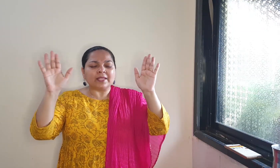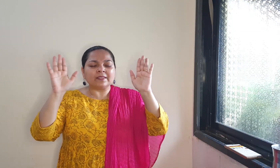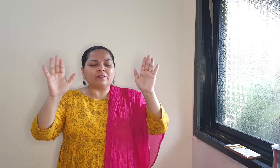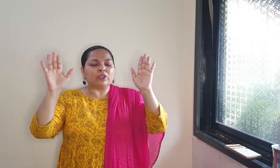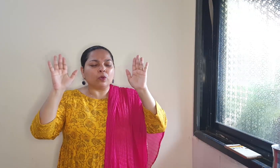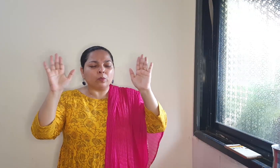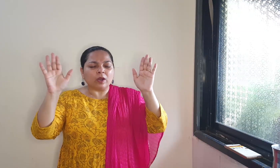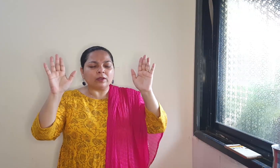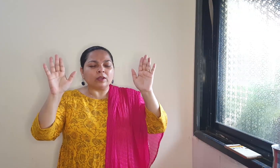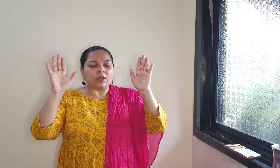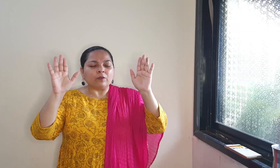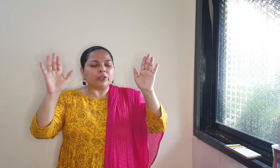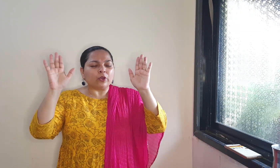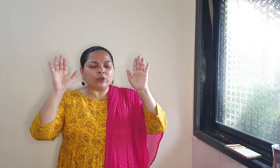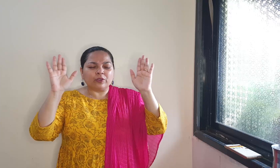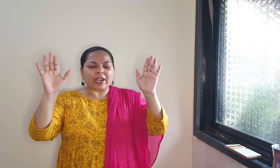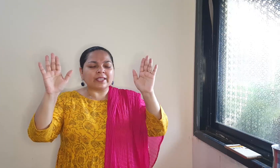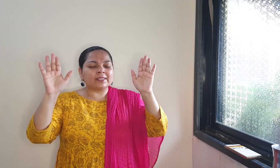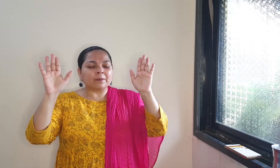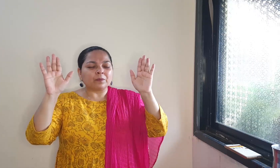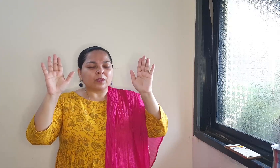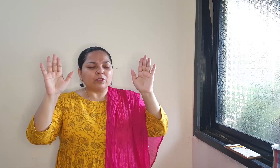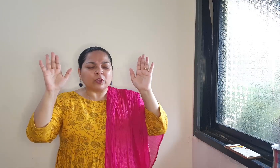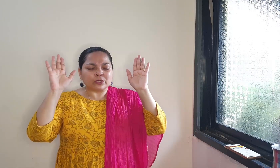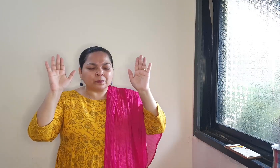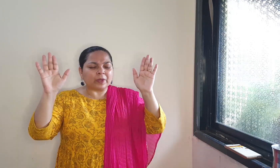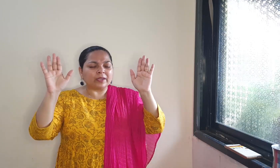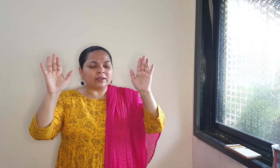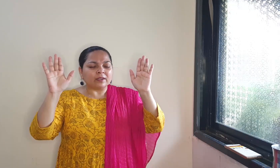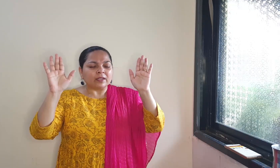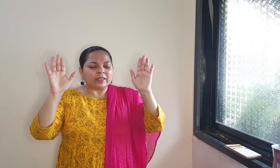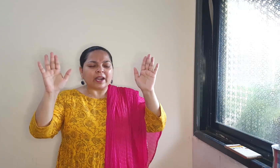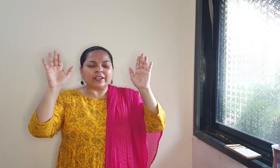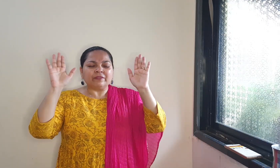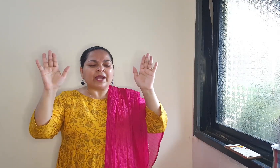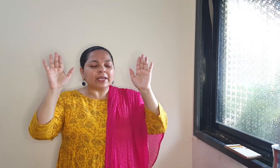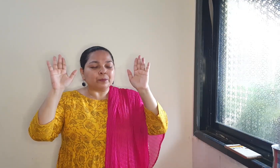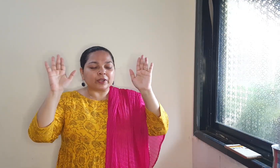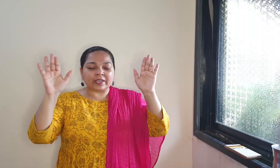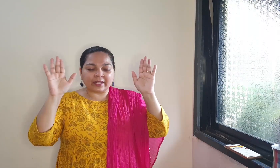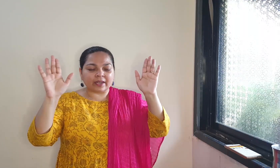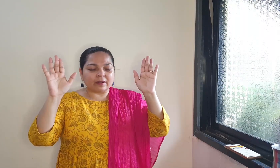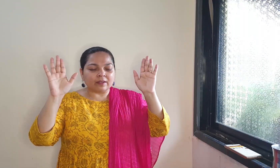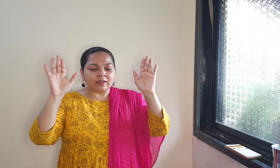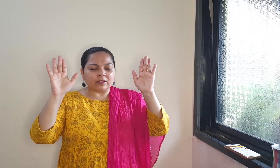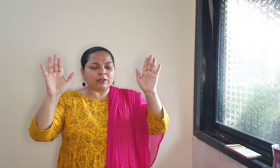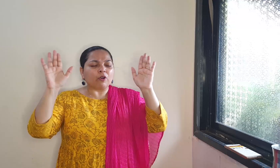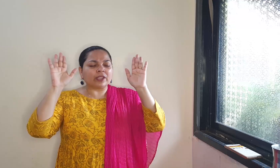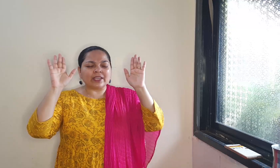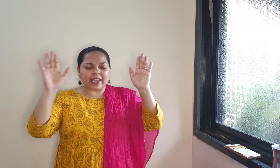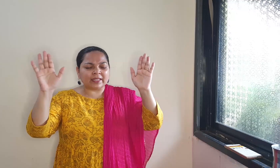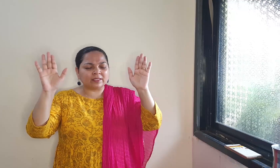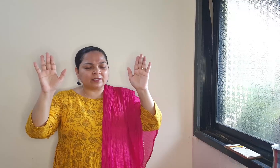I bless them with your word, with your grace, with your spirit. They are divinely protected.